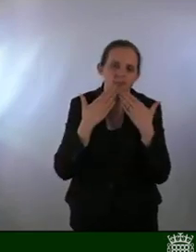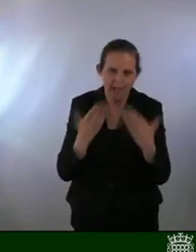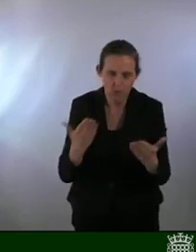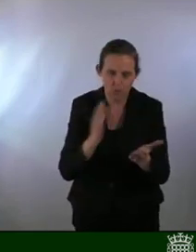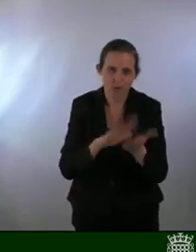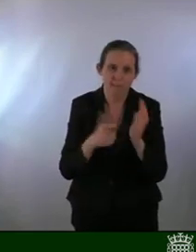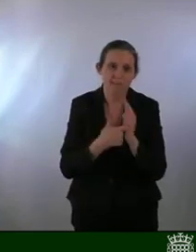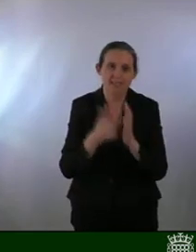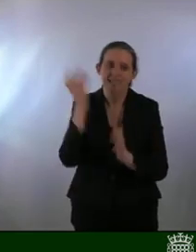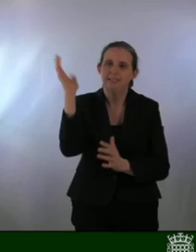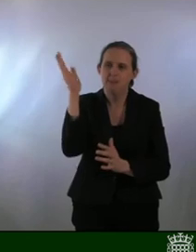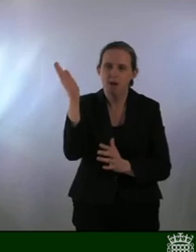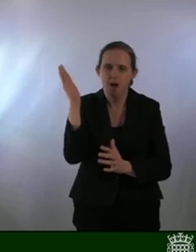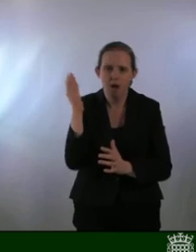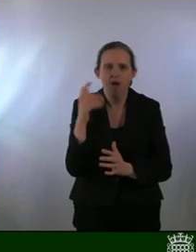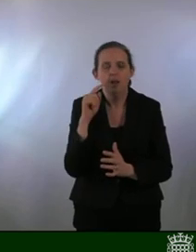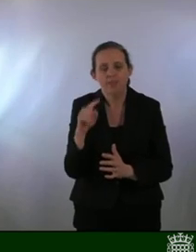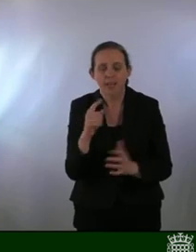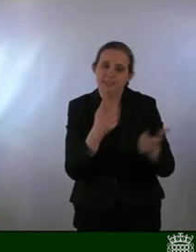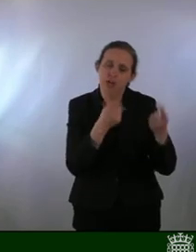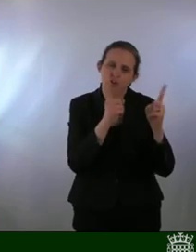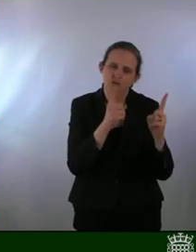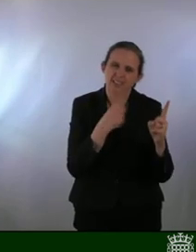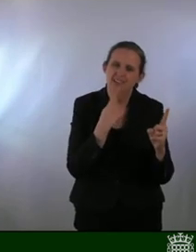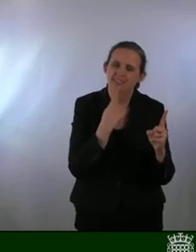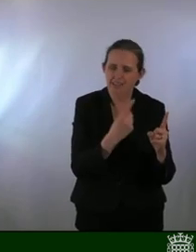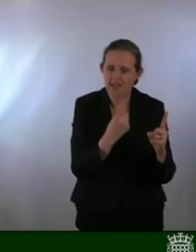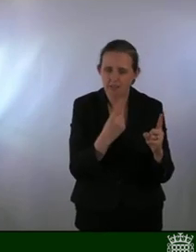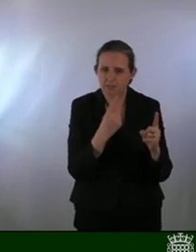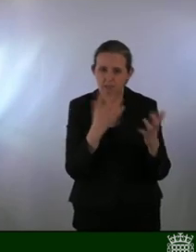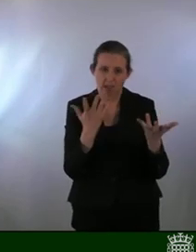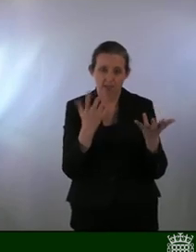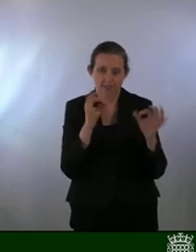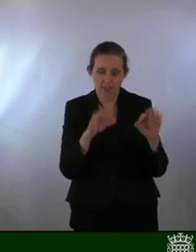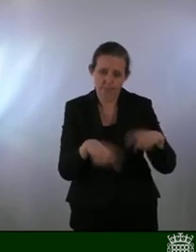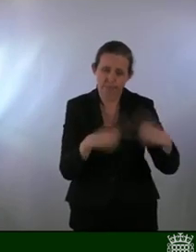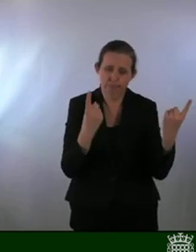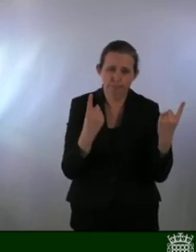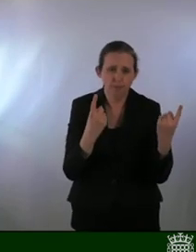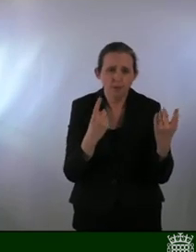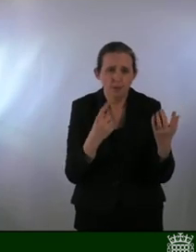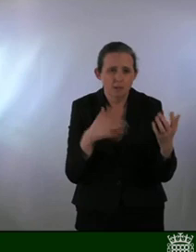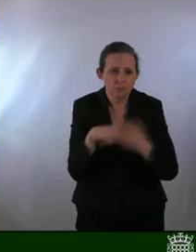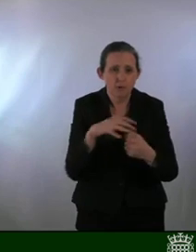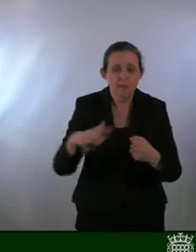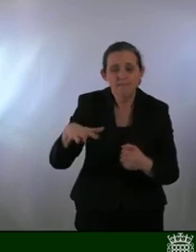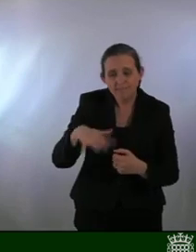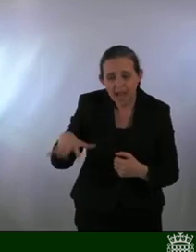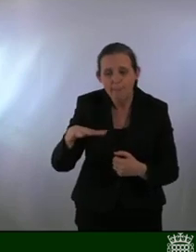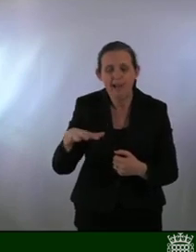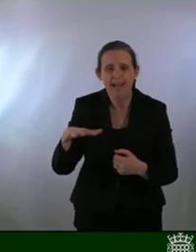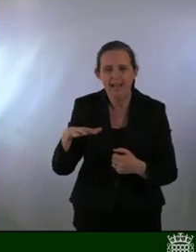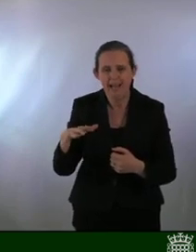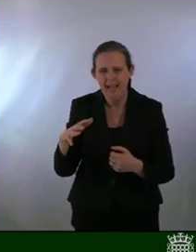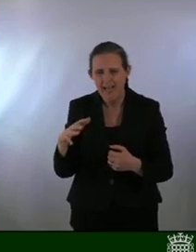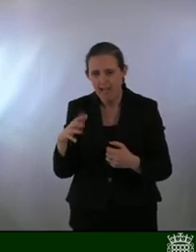no longer business as usual. However, for families and businesses up and down this kingdom, it is bills